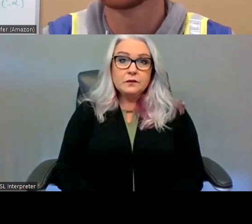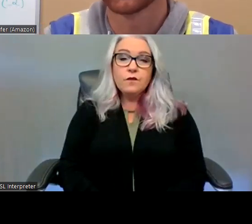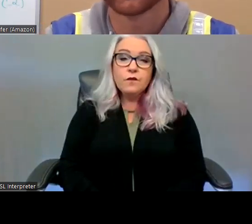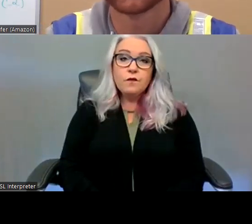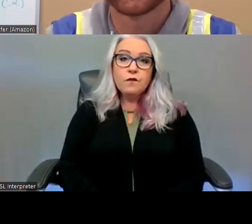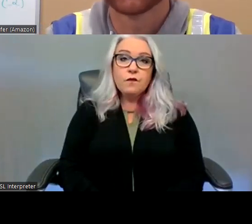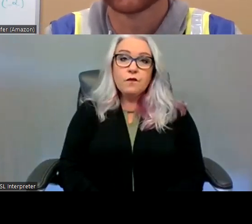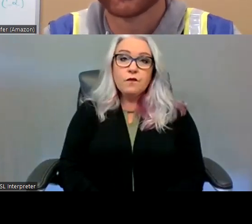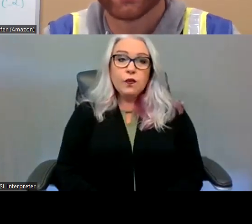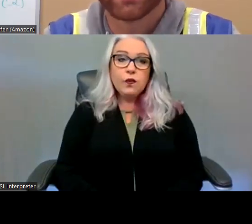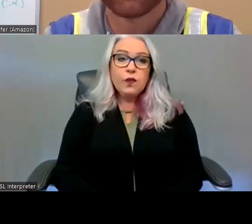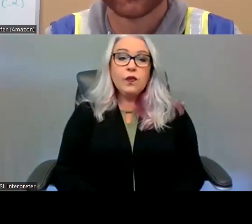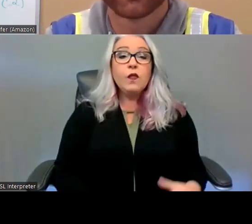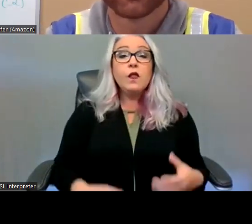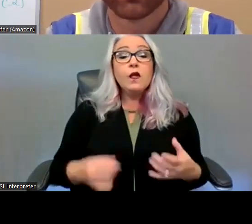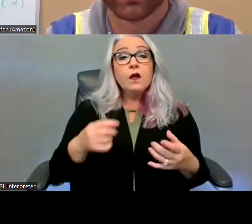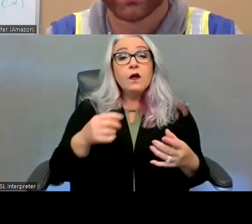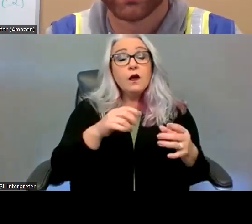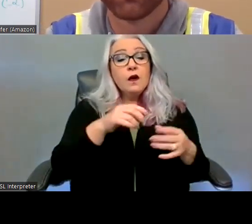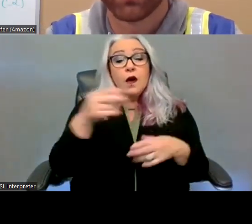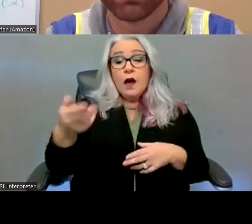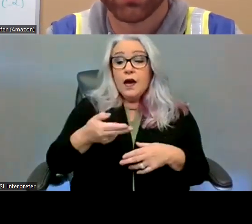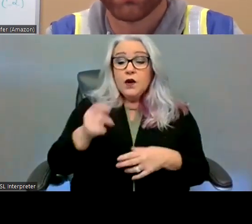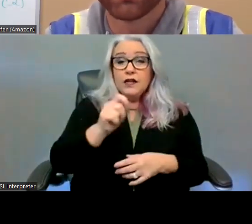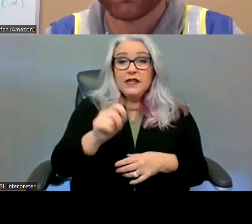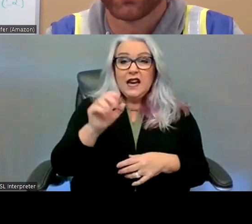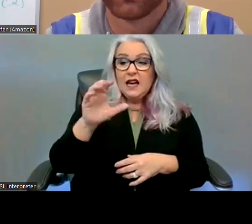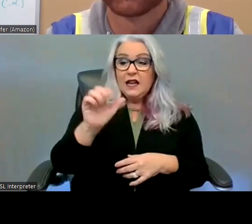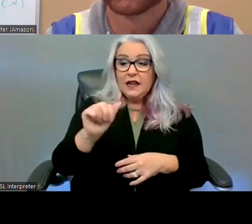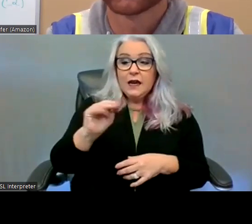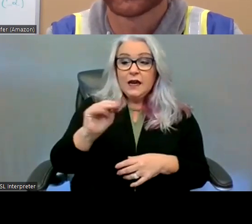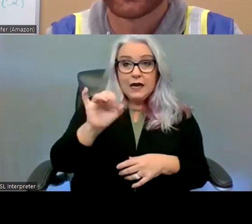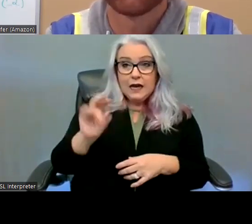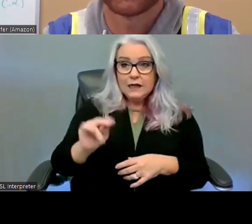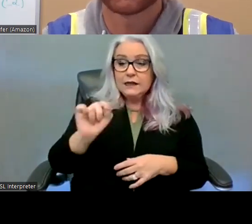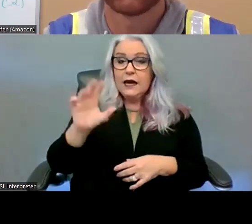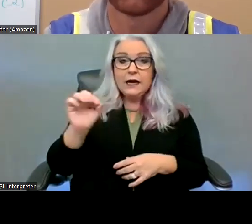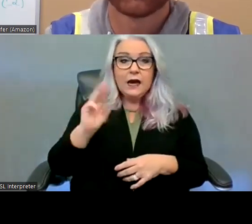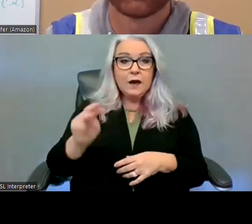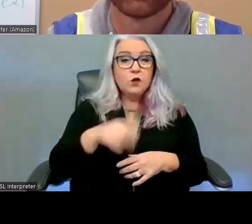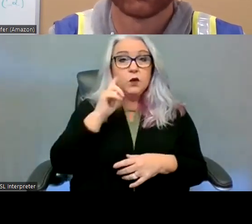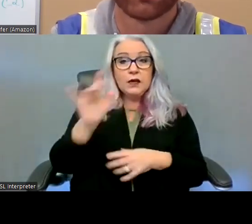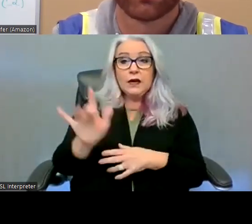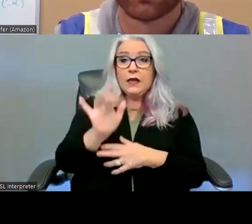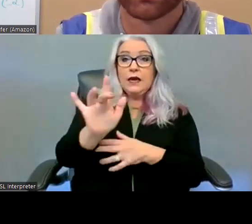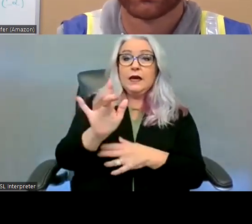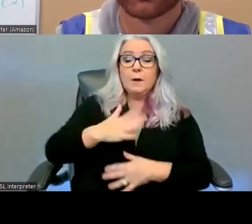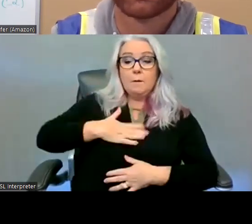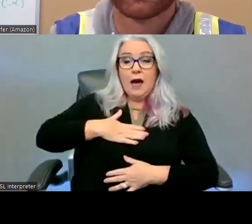So when you go to hiring.amazon.com, this is what will pull up. You just click on My Account.